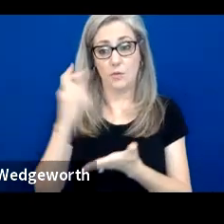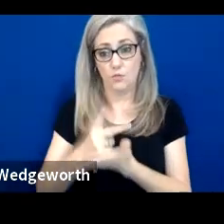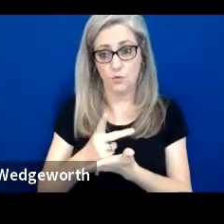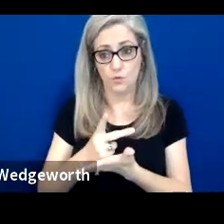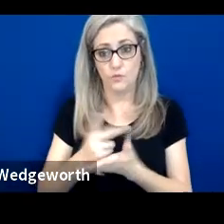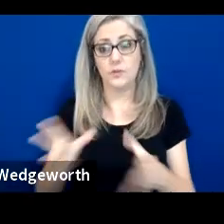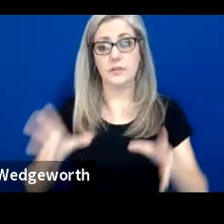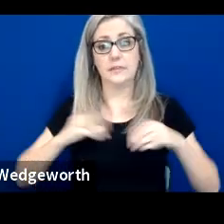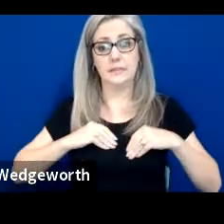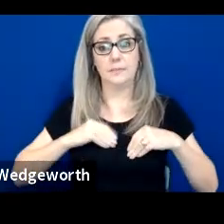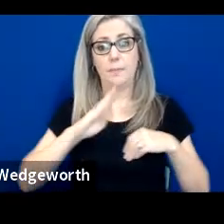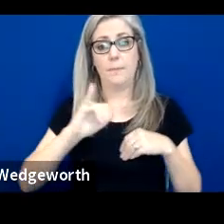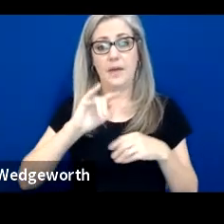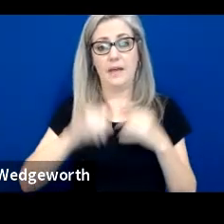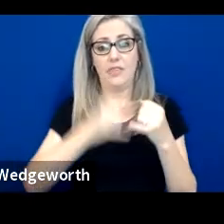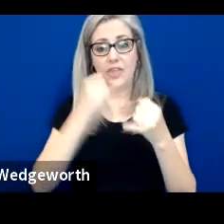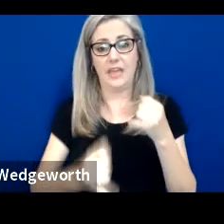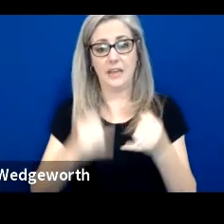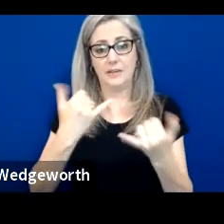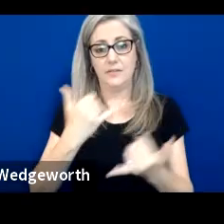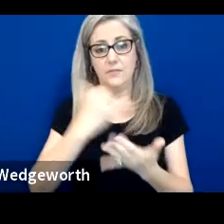adopted by the end of the calendar year.